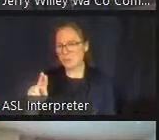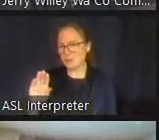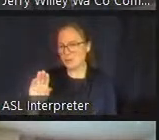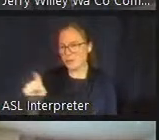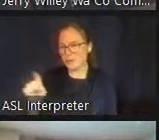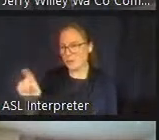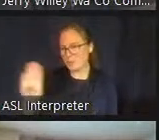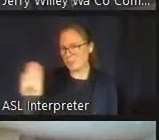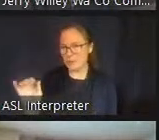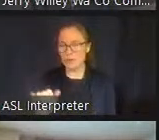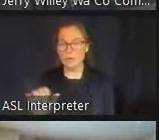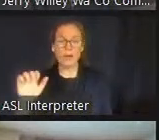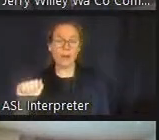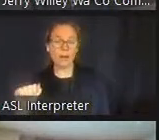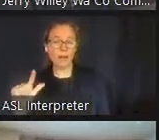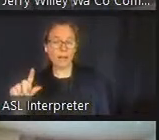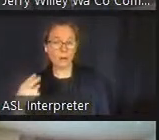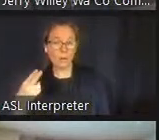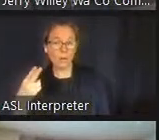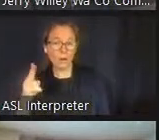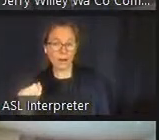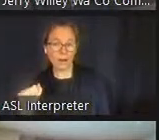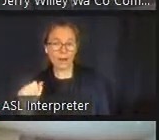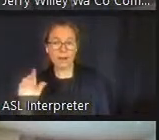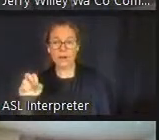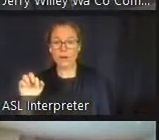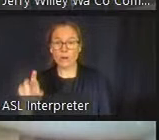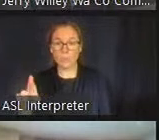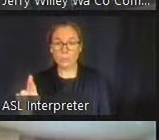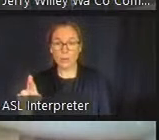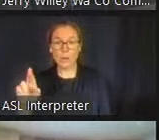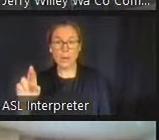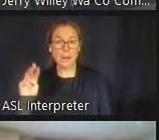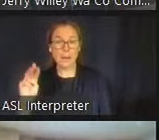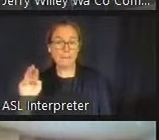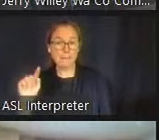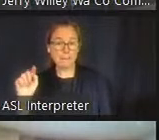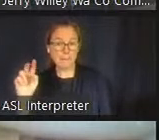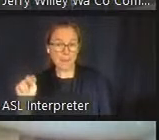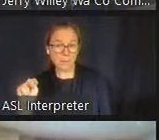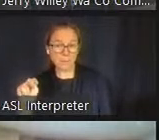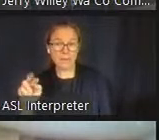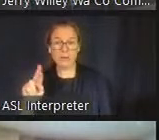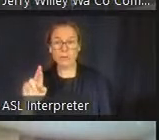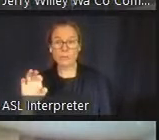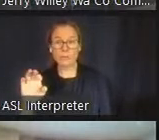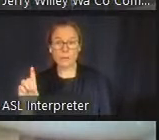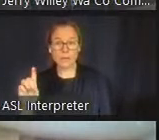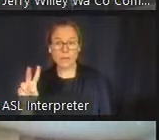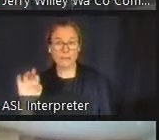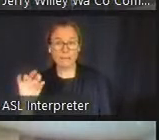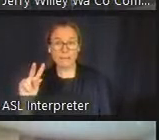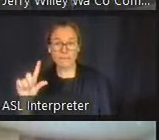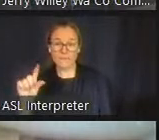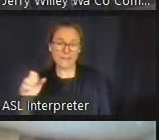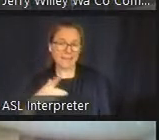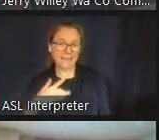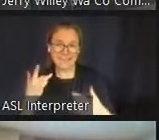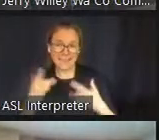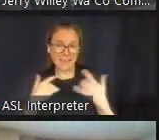and Aloha, Cooper Mountain, and Reedville. I'm excited to be here with you all. And I turn it to Commissioner Treese.